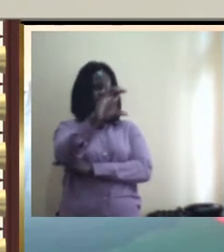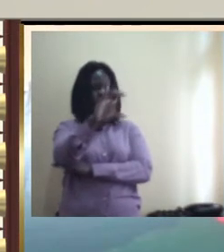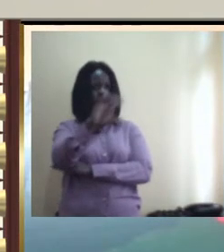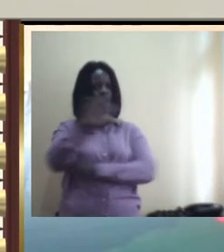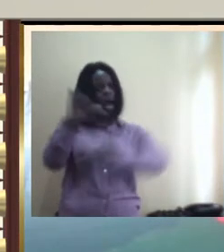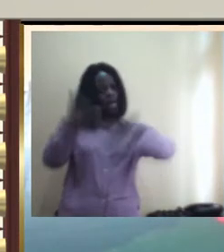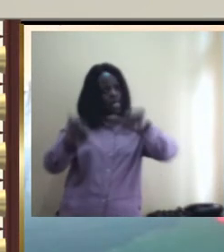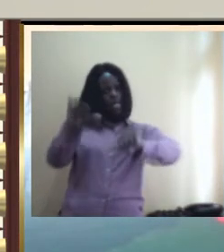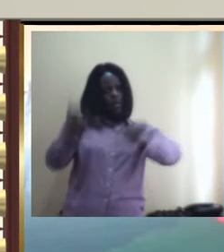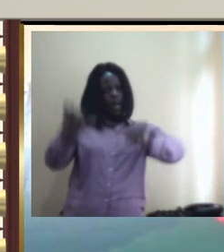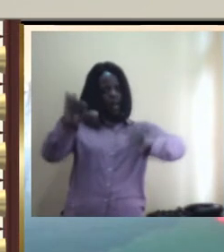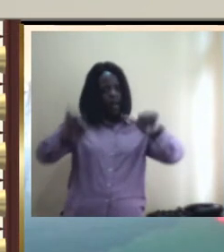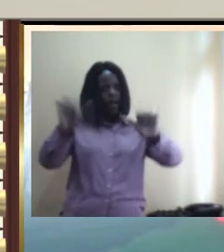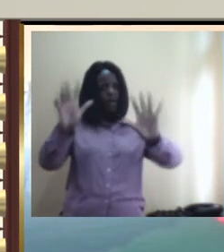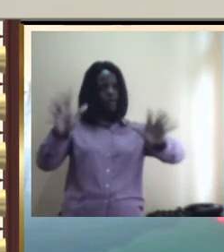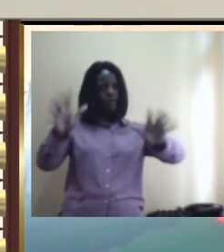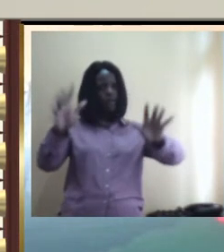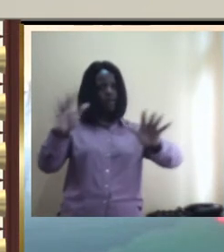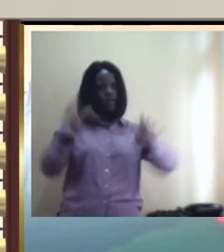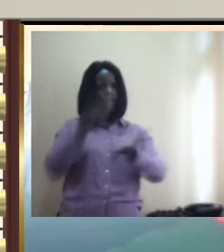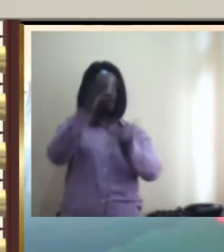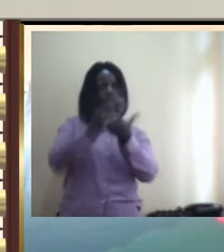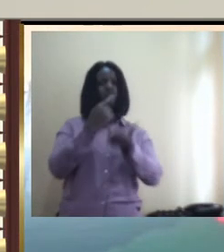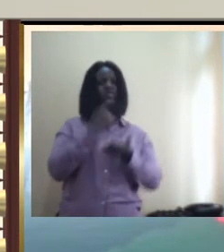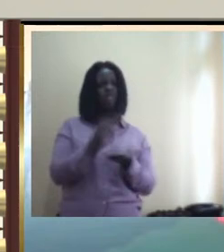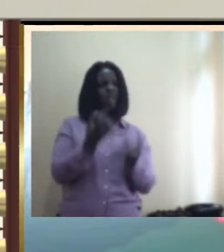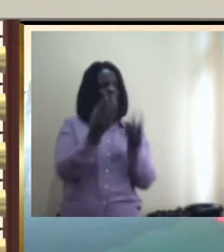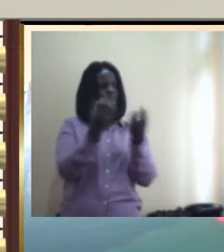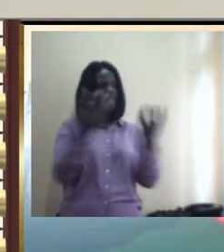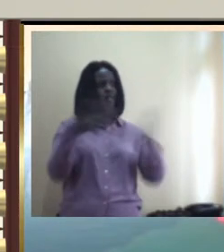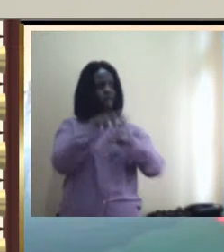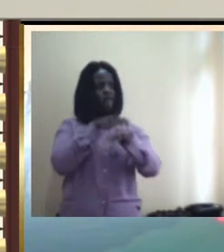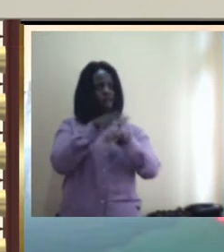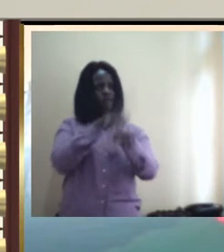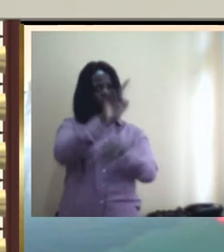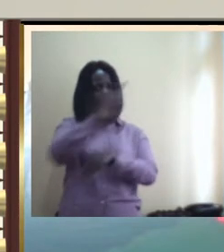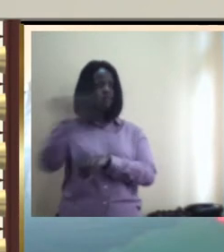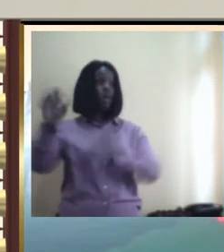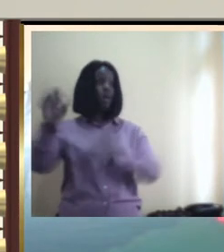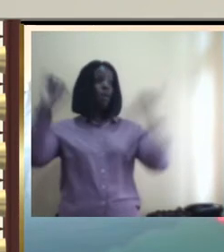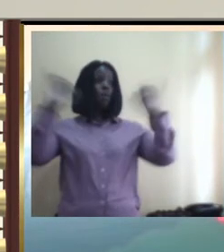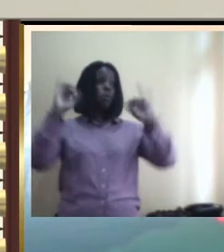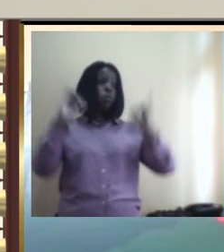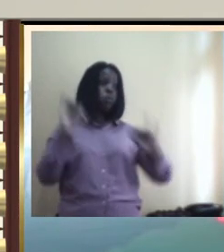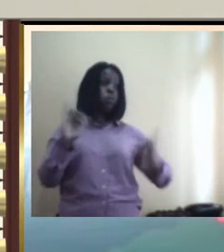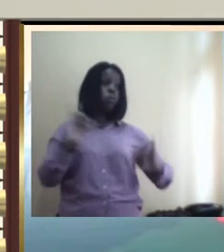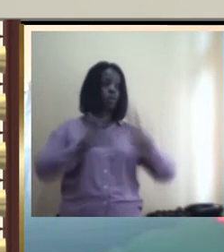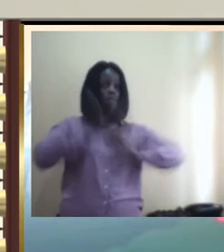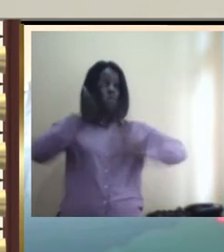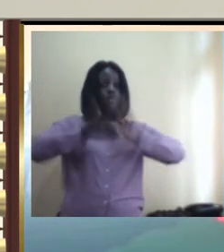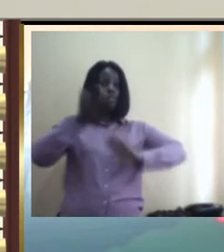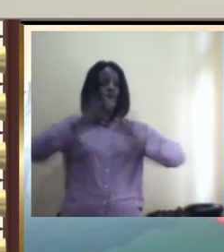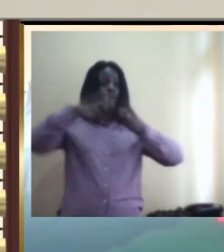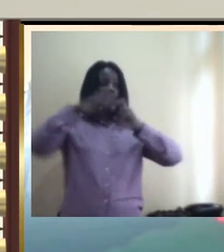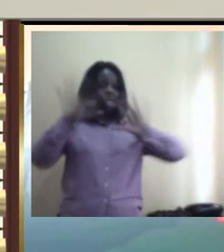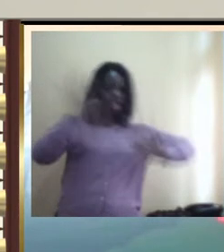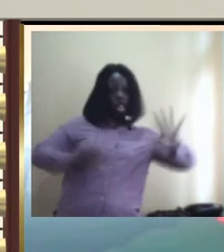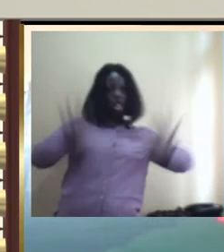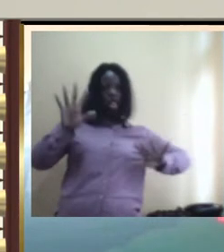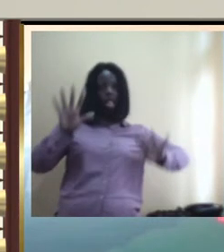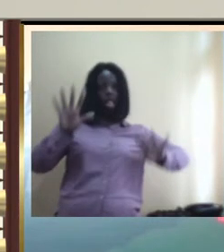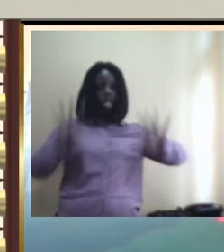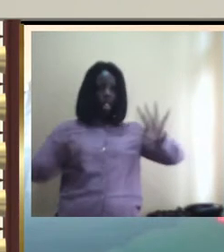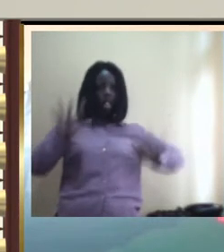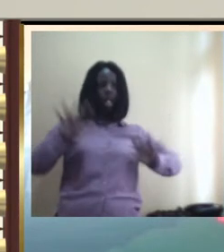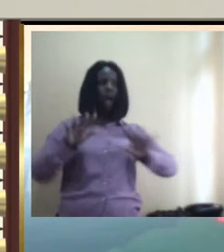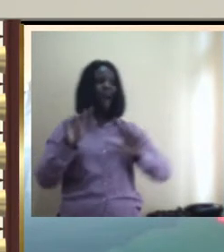has confirmed that a significant number of farms are facing serious operational challenges and readily